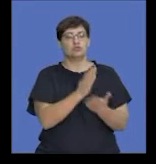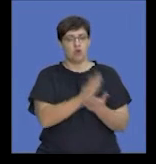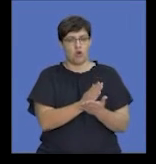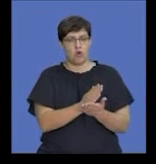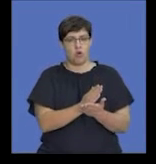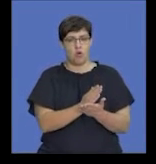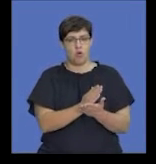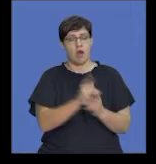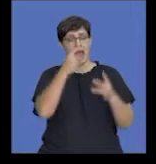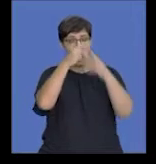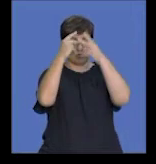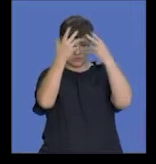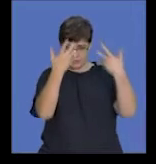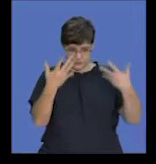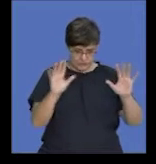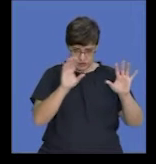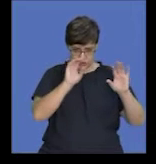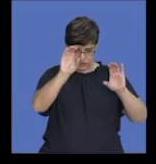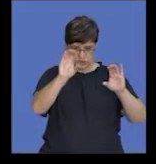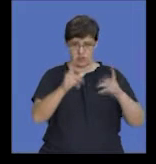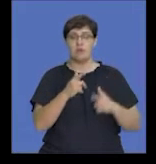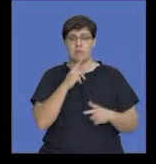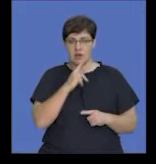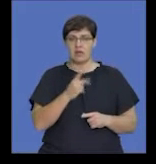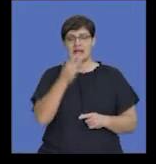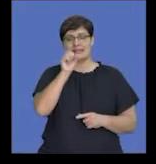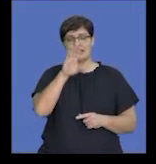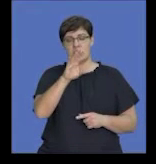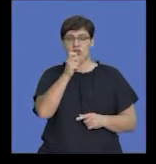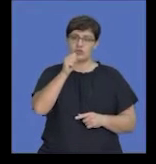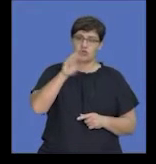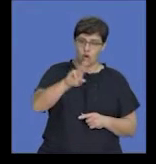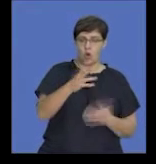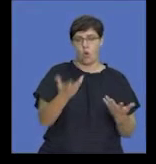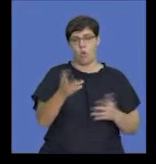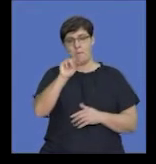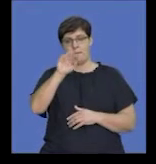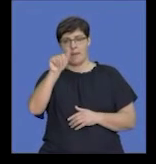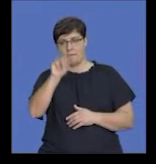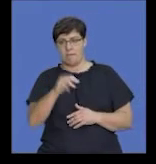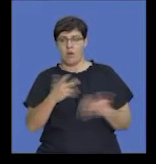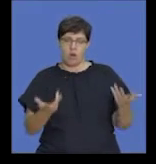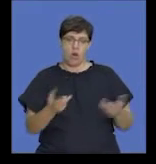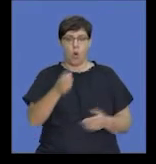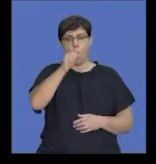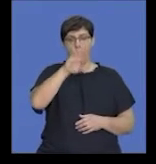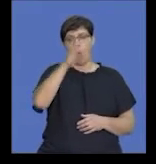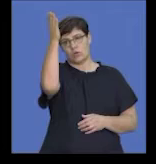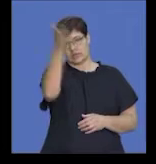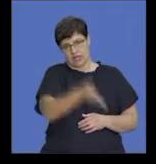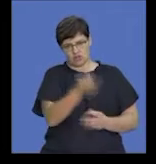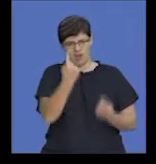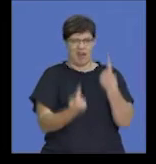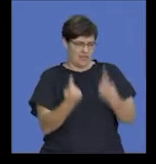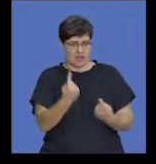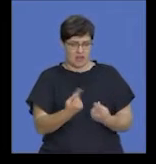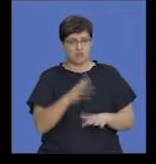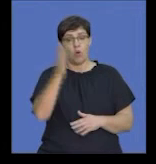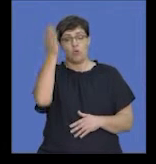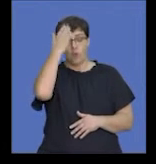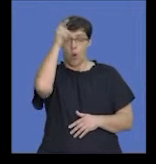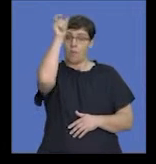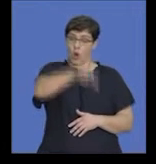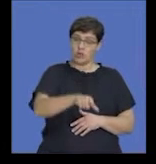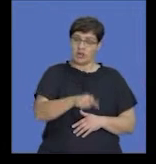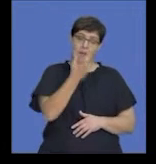our addresses and our date, we write dear sir or ma'am. You can use or a slash. If you know if the person is